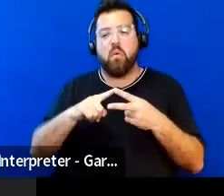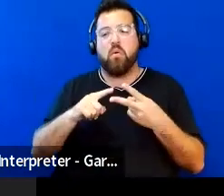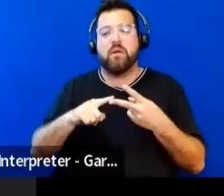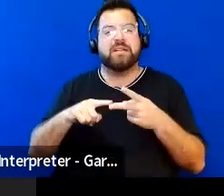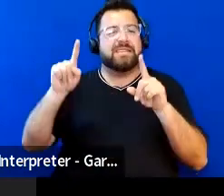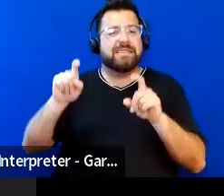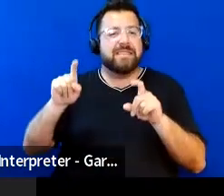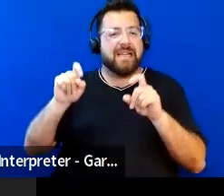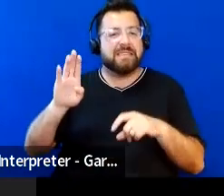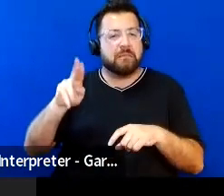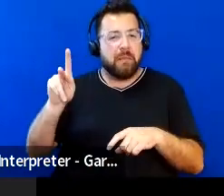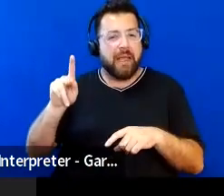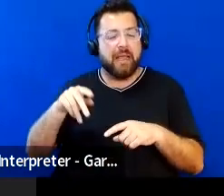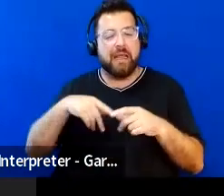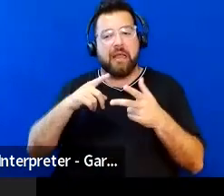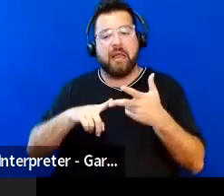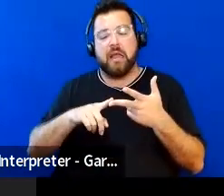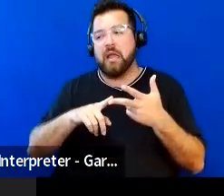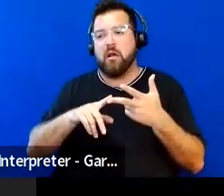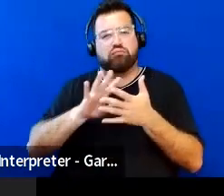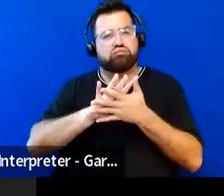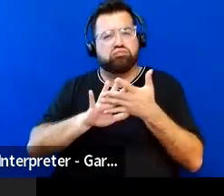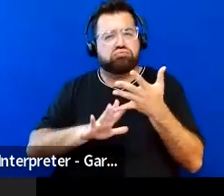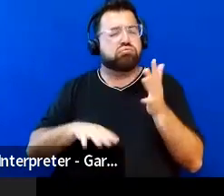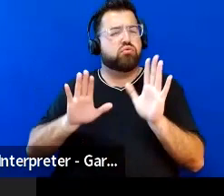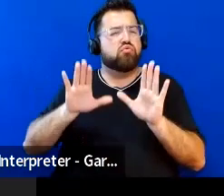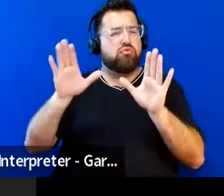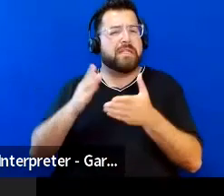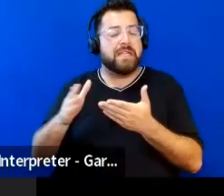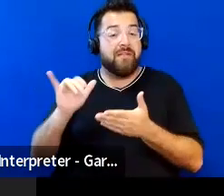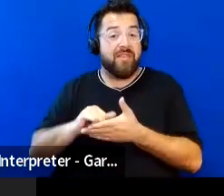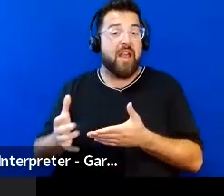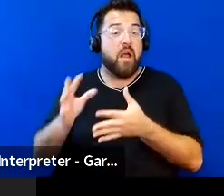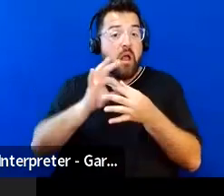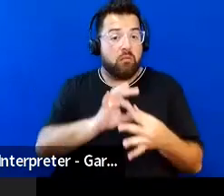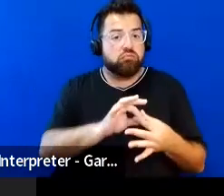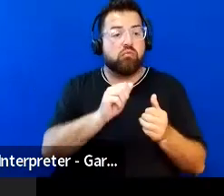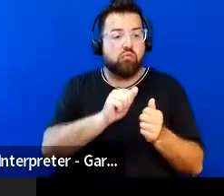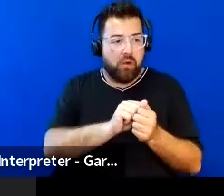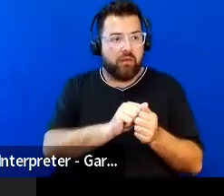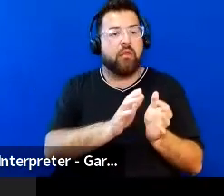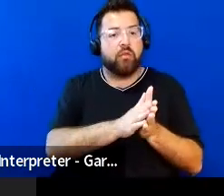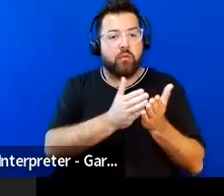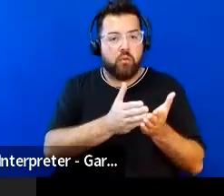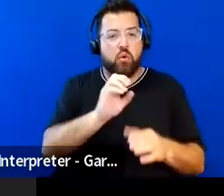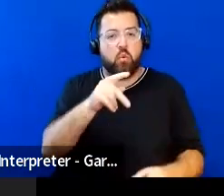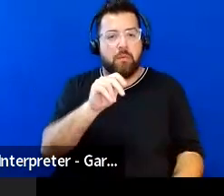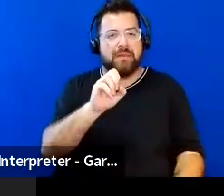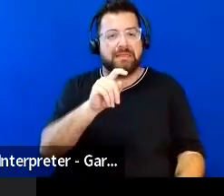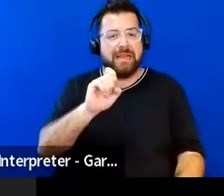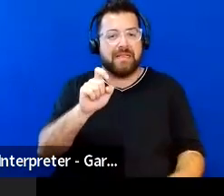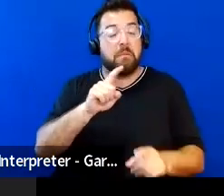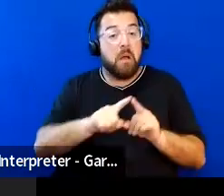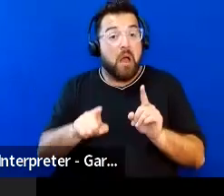test banks, all kinds of good stuff that goes along with them. One of the problems, though,